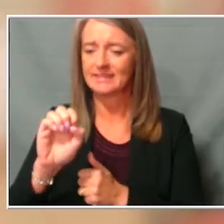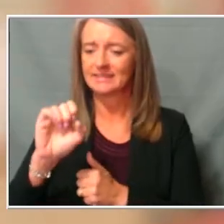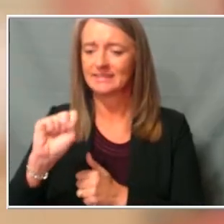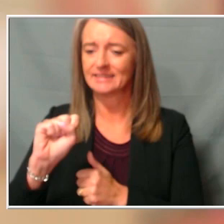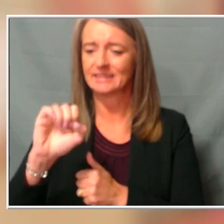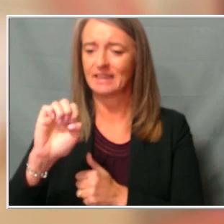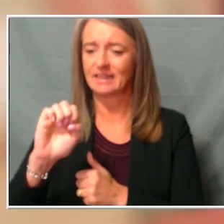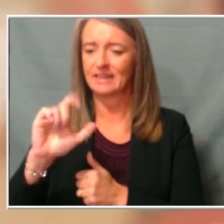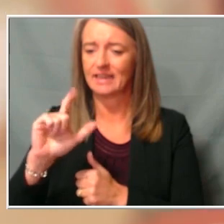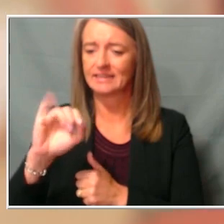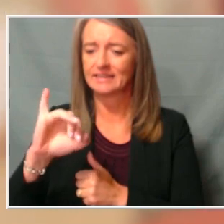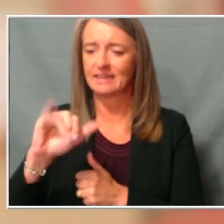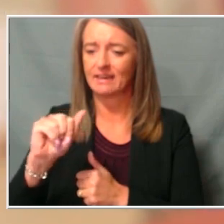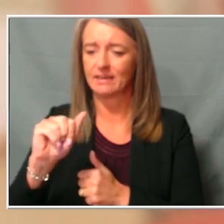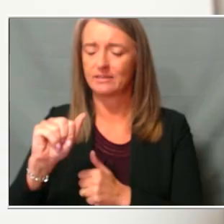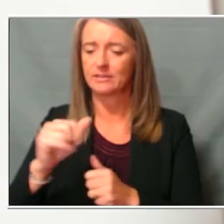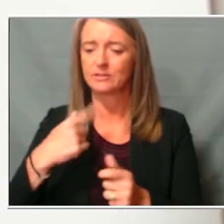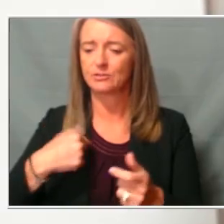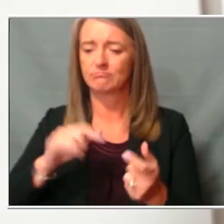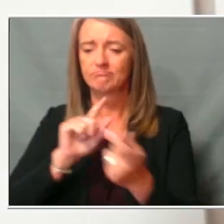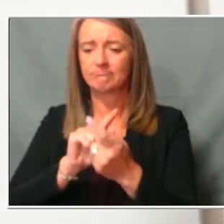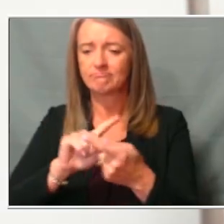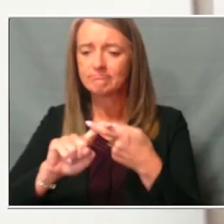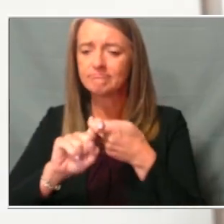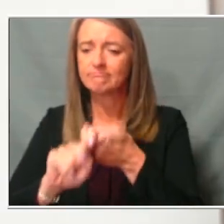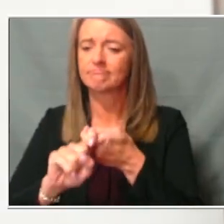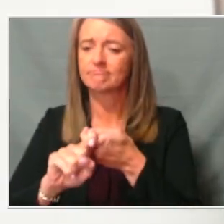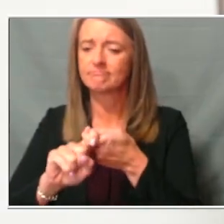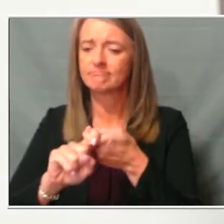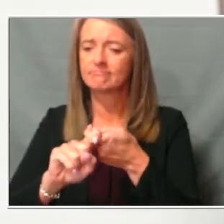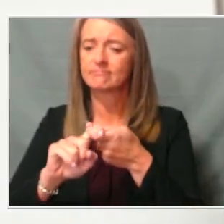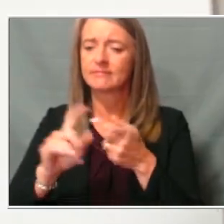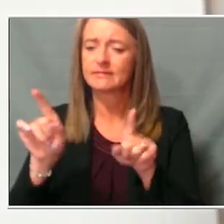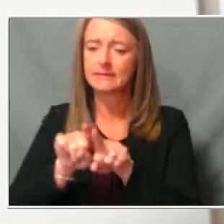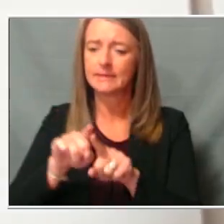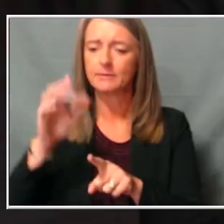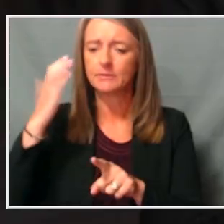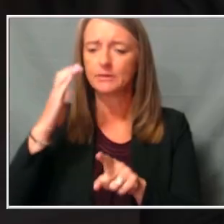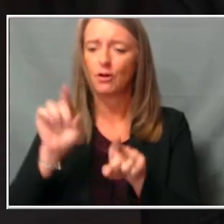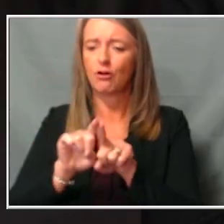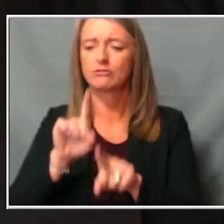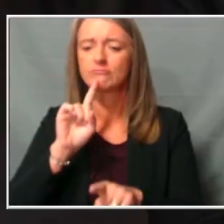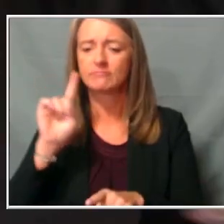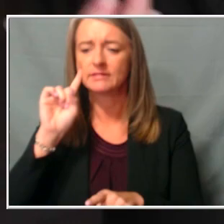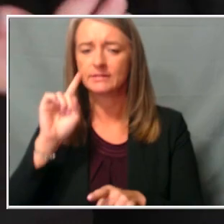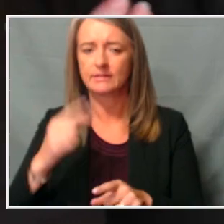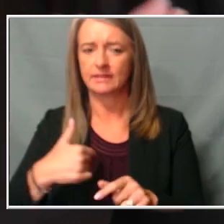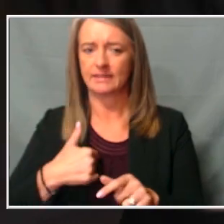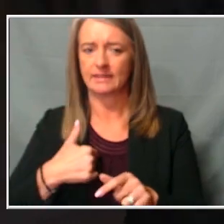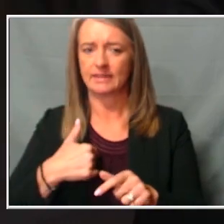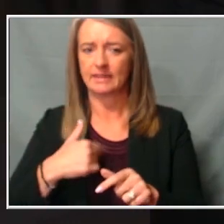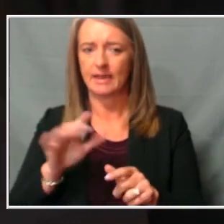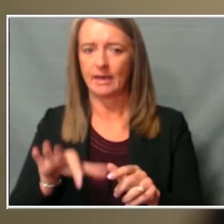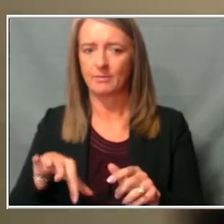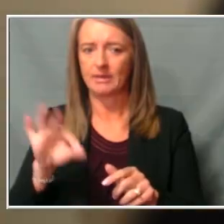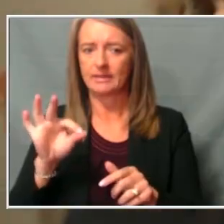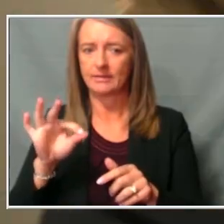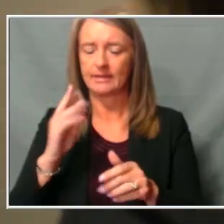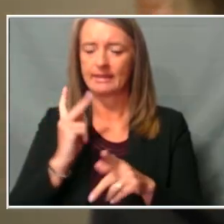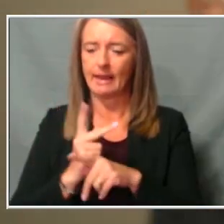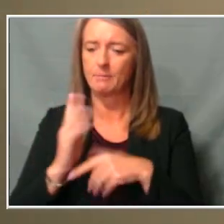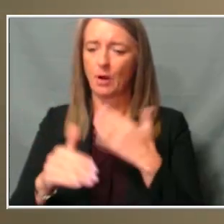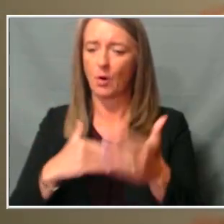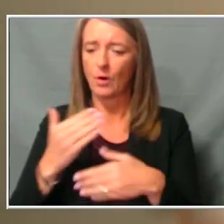she met some of her lifelong friends who, like her cousin, are also deaf. I just kind of picked it up and kept going.